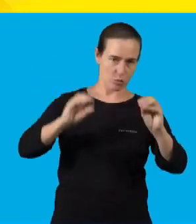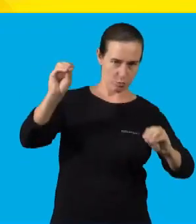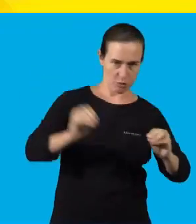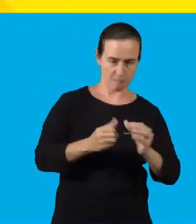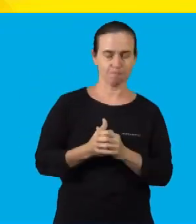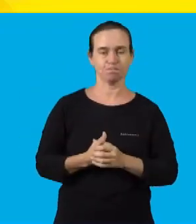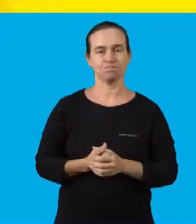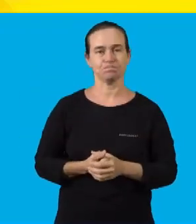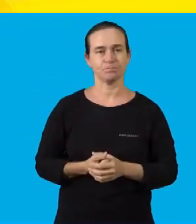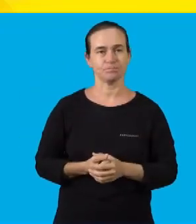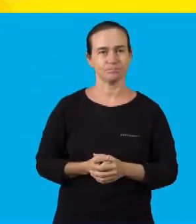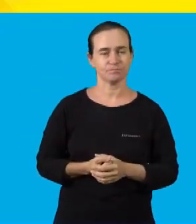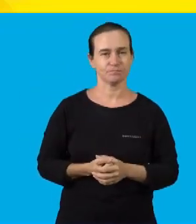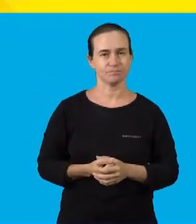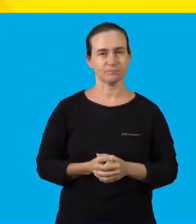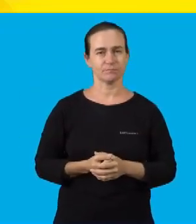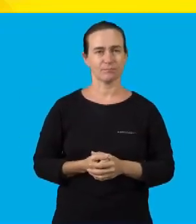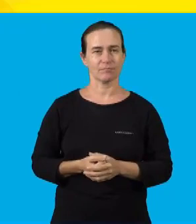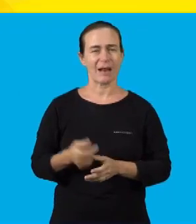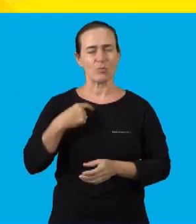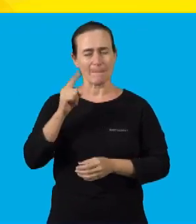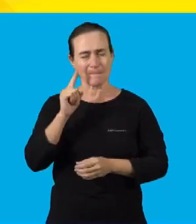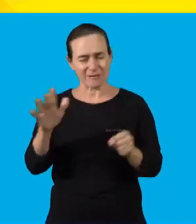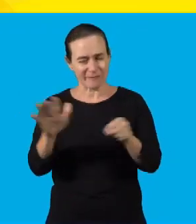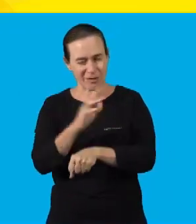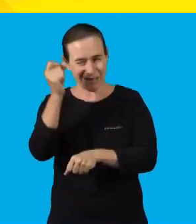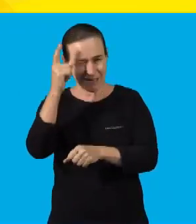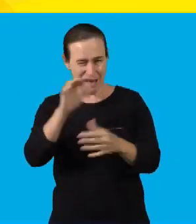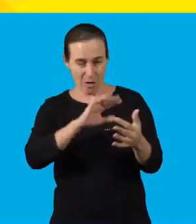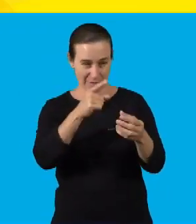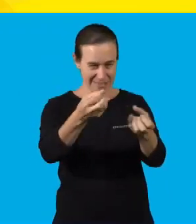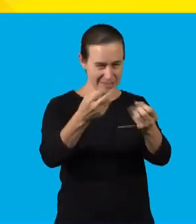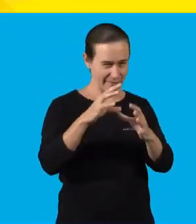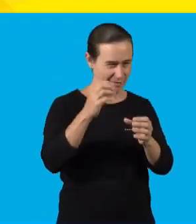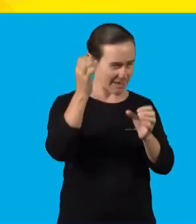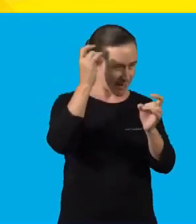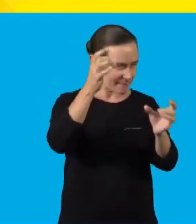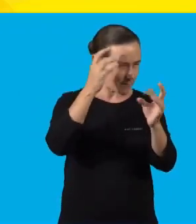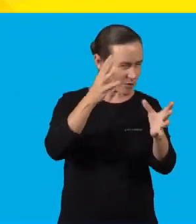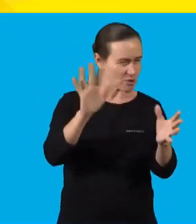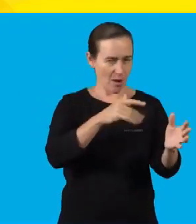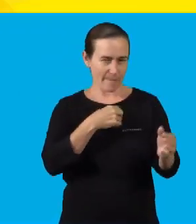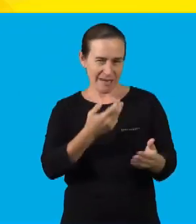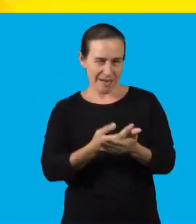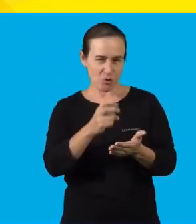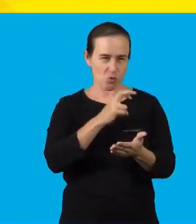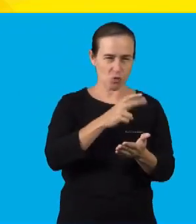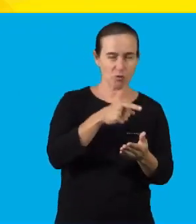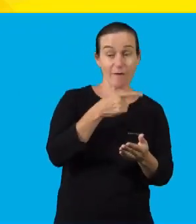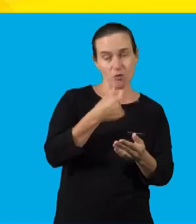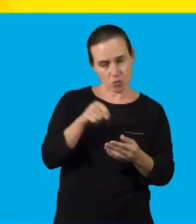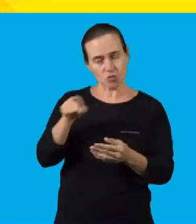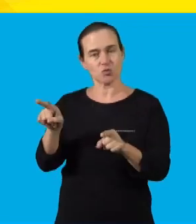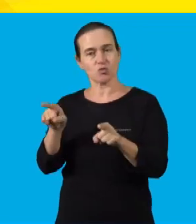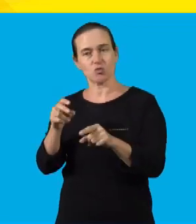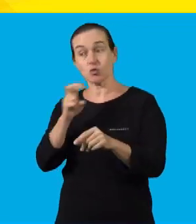course, remember, you should always master how to interpret from the given information right to the standard form of an